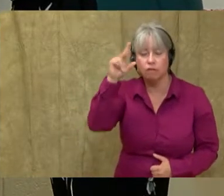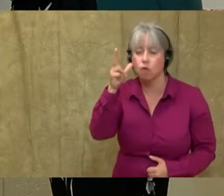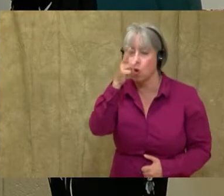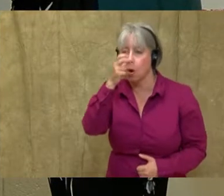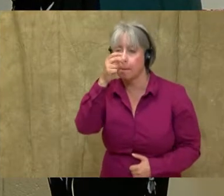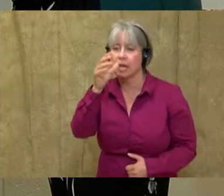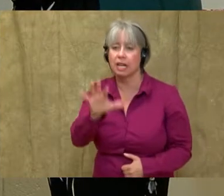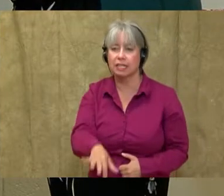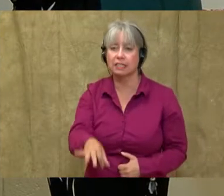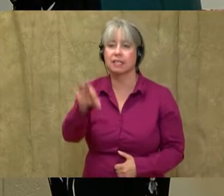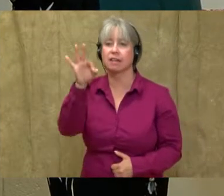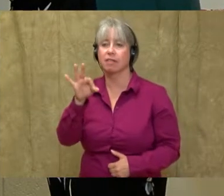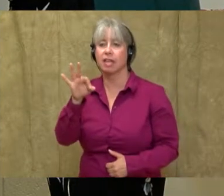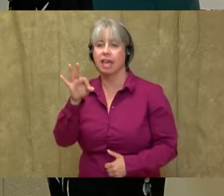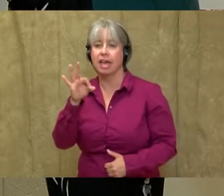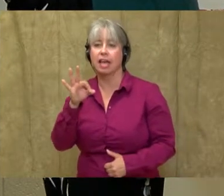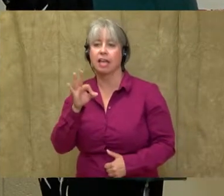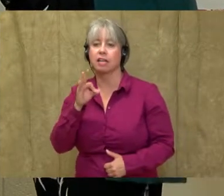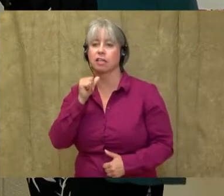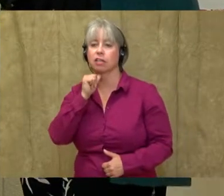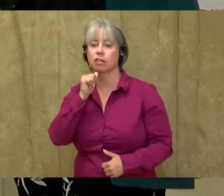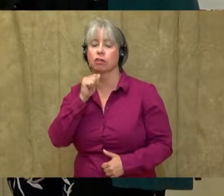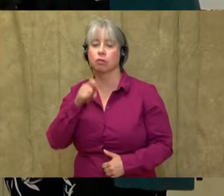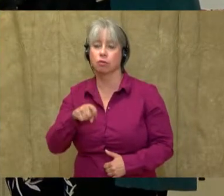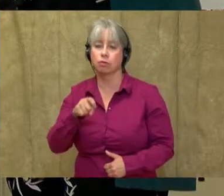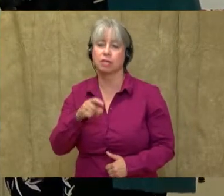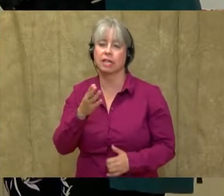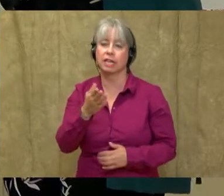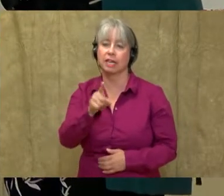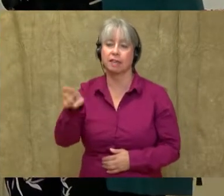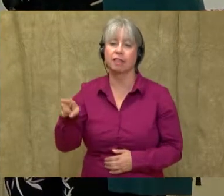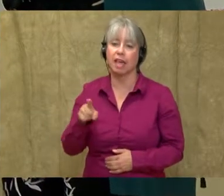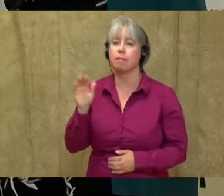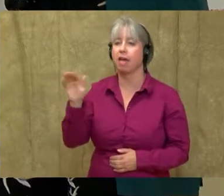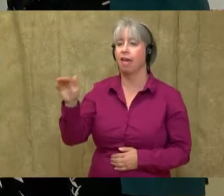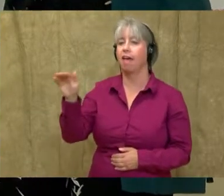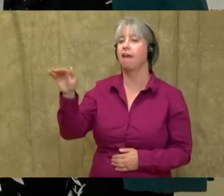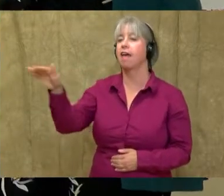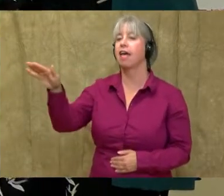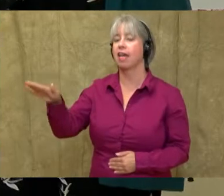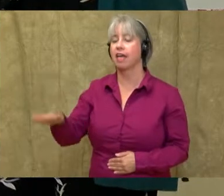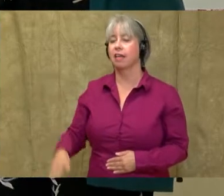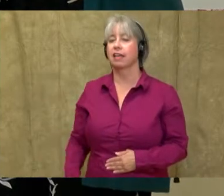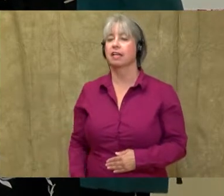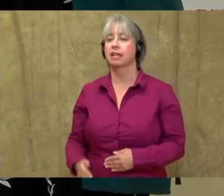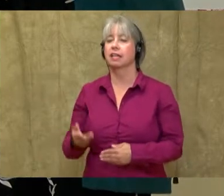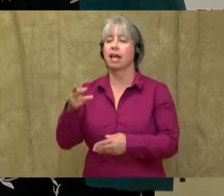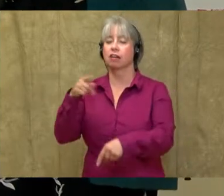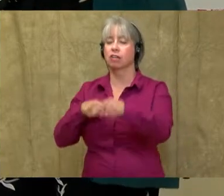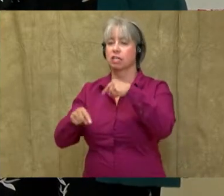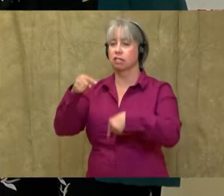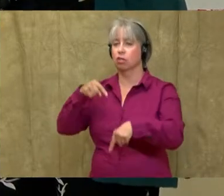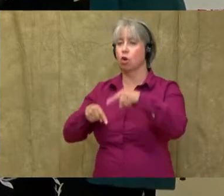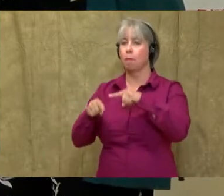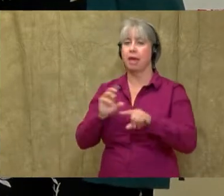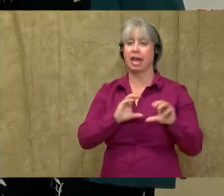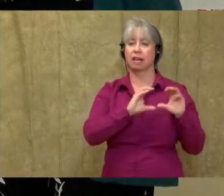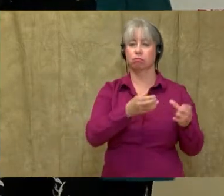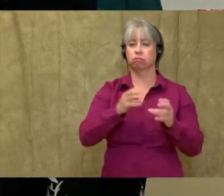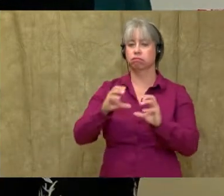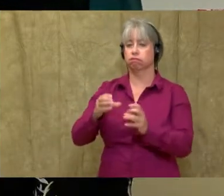be here without them. Hey, hey, hey. Now this poem is a lot different from the poems we read before. Let's kind of break down this poem into sections as